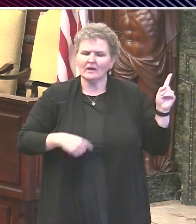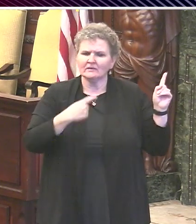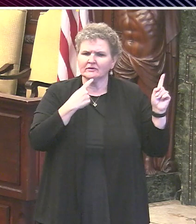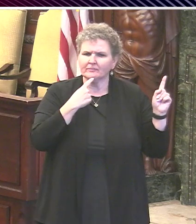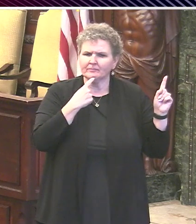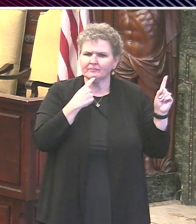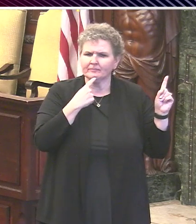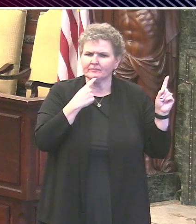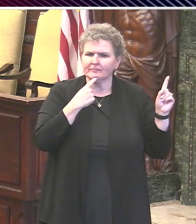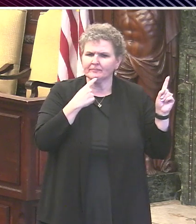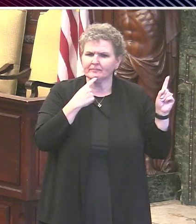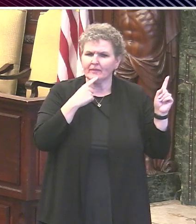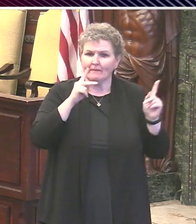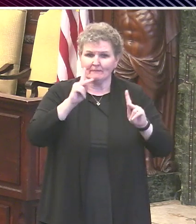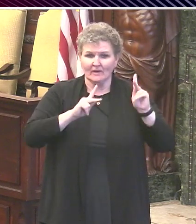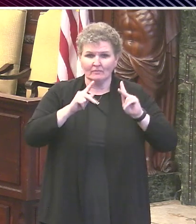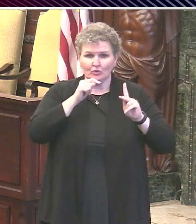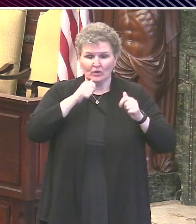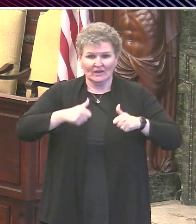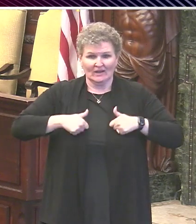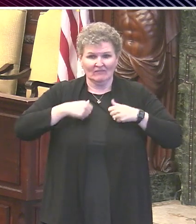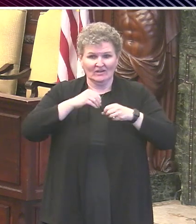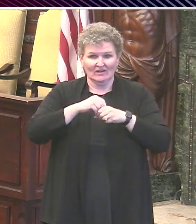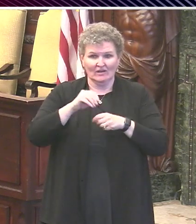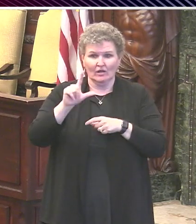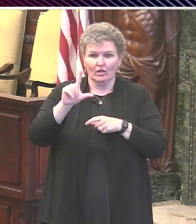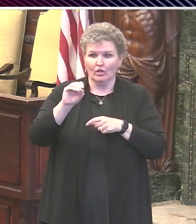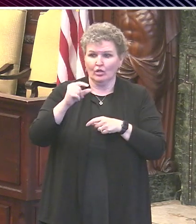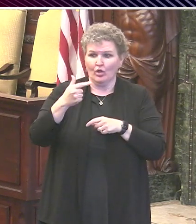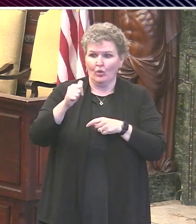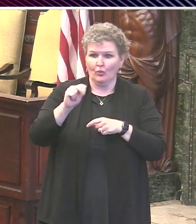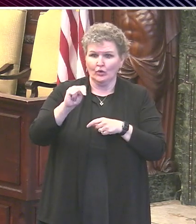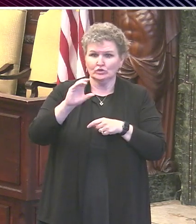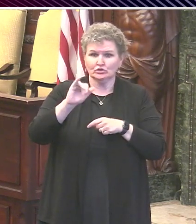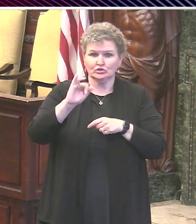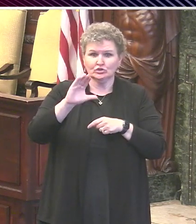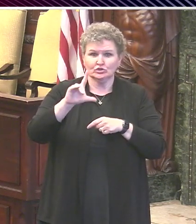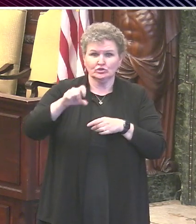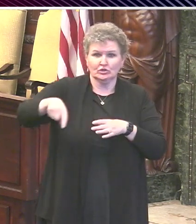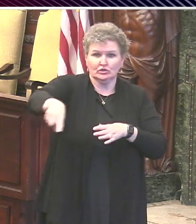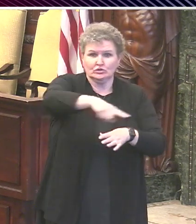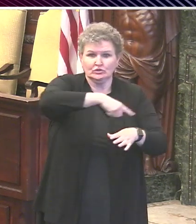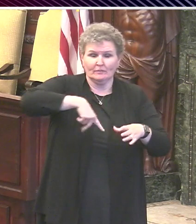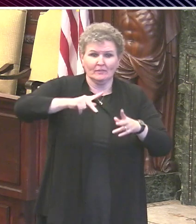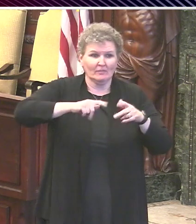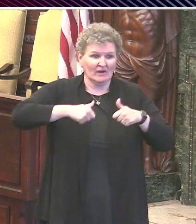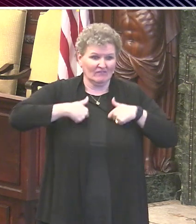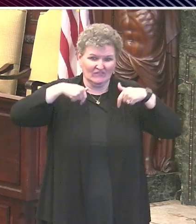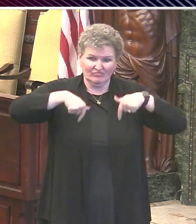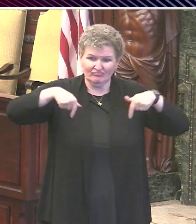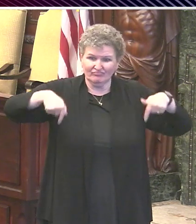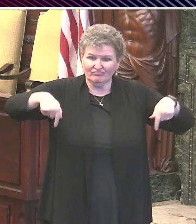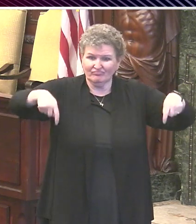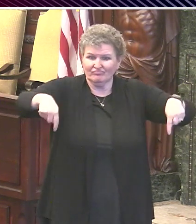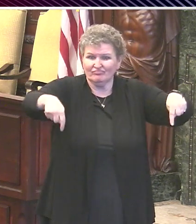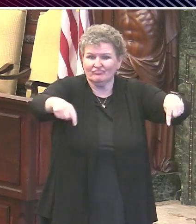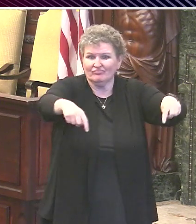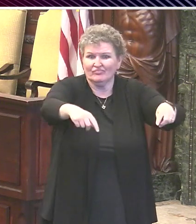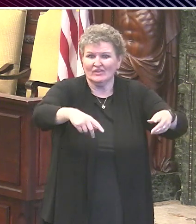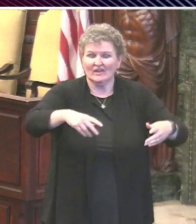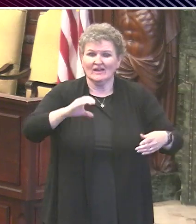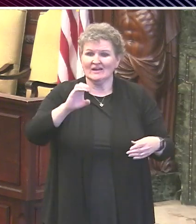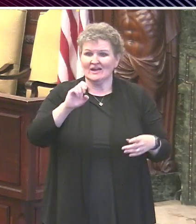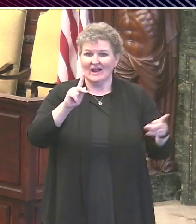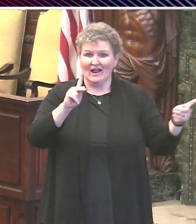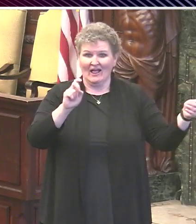live in the community or in Logan Circle, my personal attention, along with Kelvin's personal attention. And I